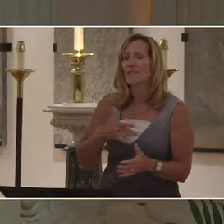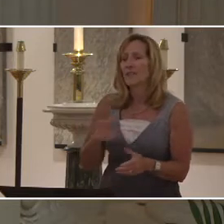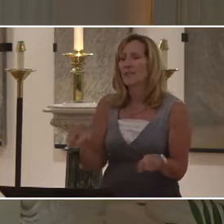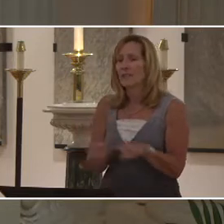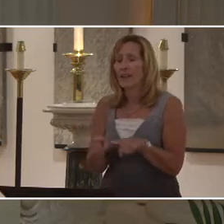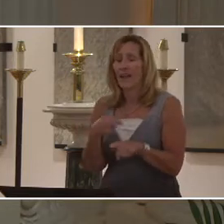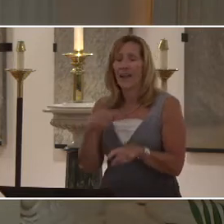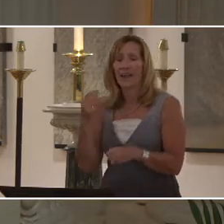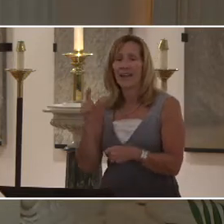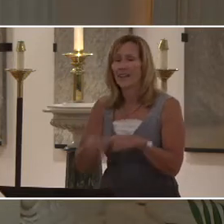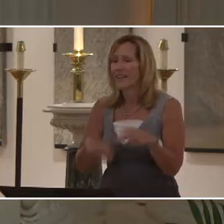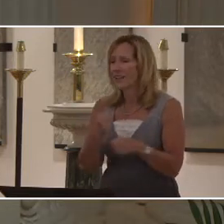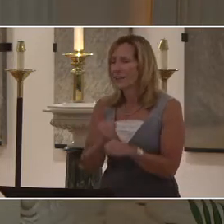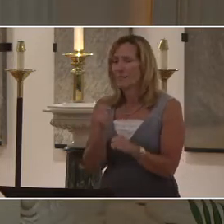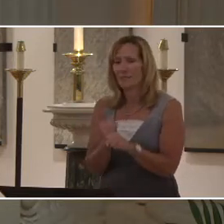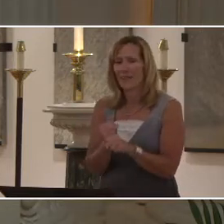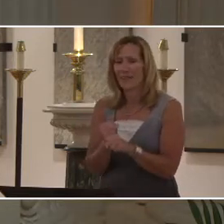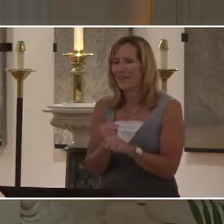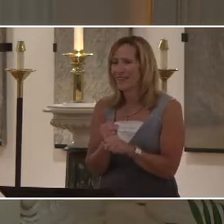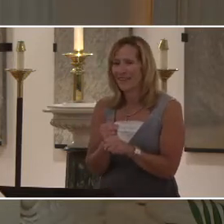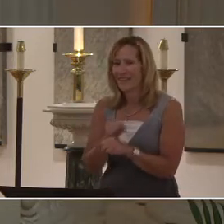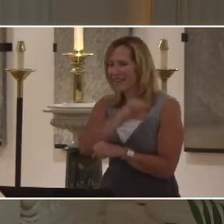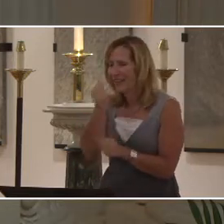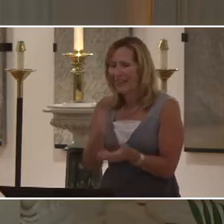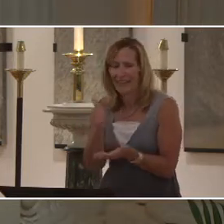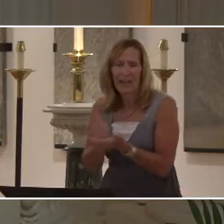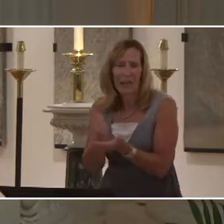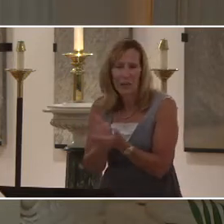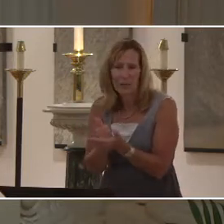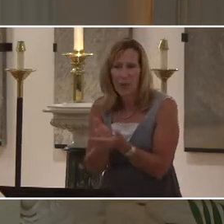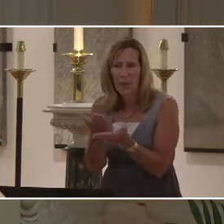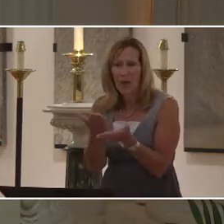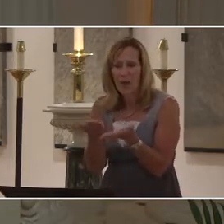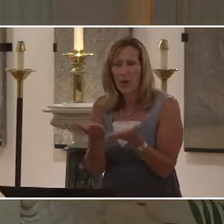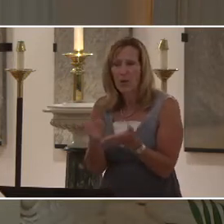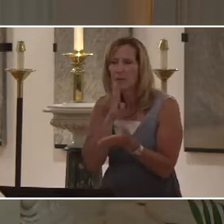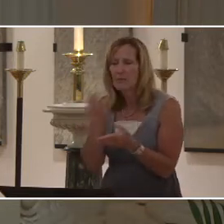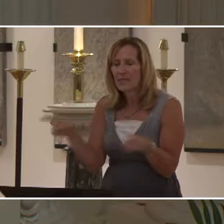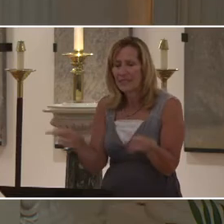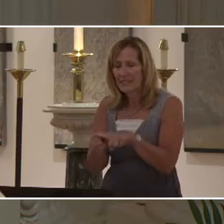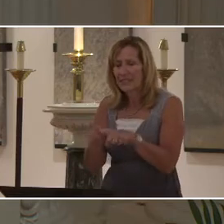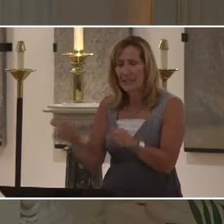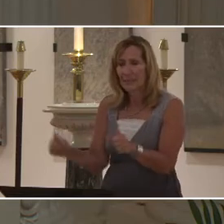I can't make a bit of difference, and I want to act like their disciples.